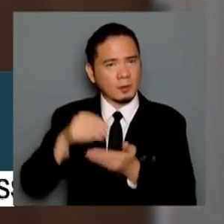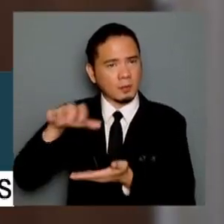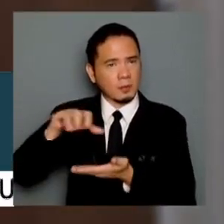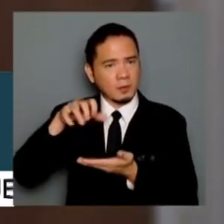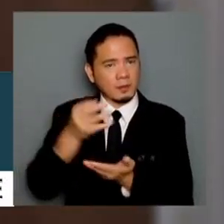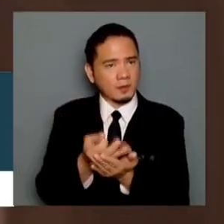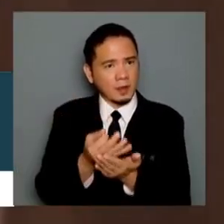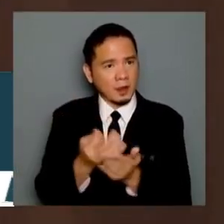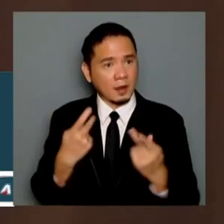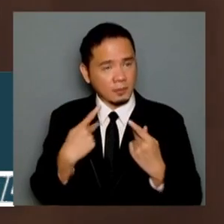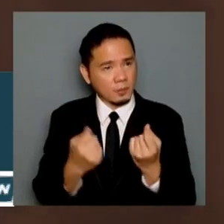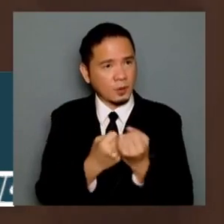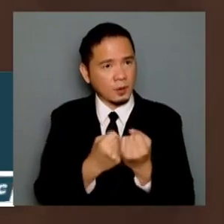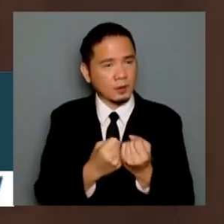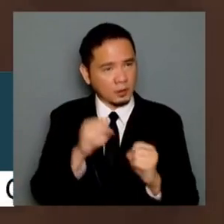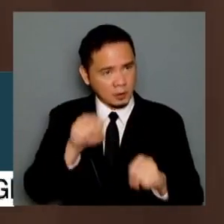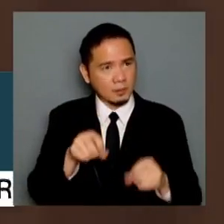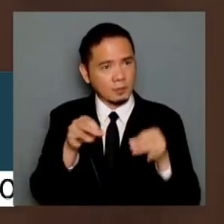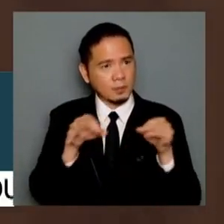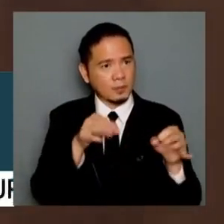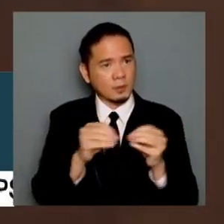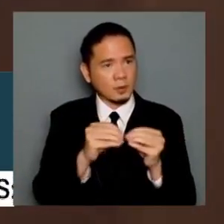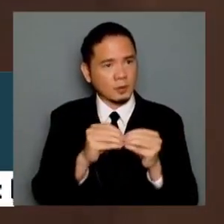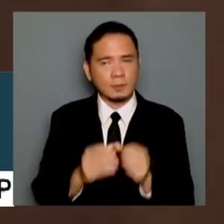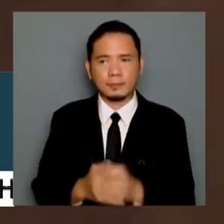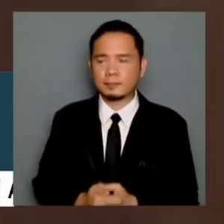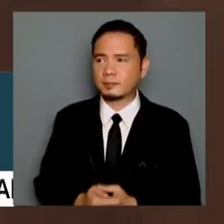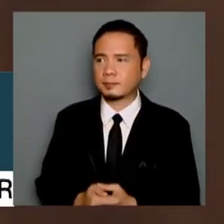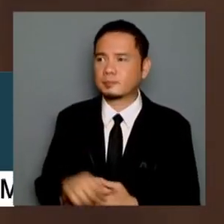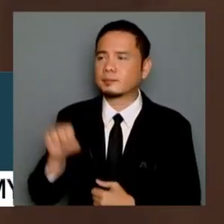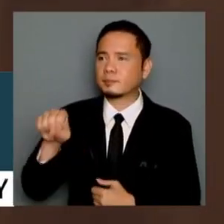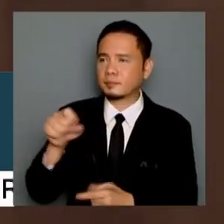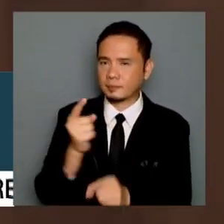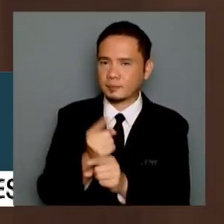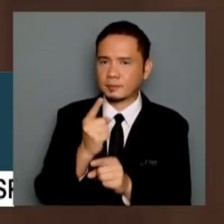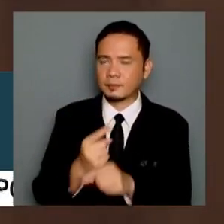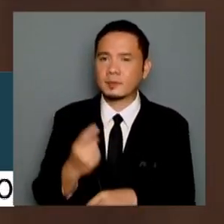she sent, or her office sent earlier today. Let me just retrieve it.